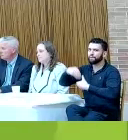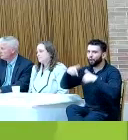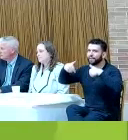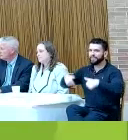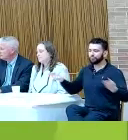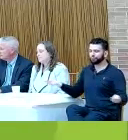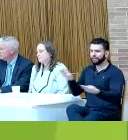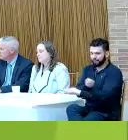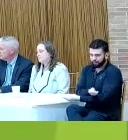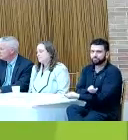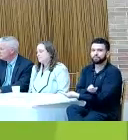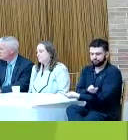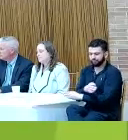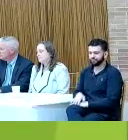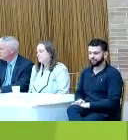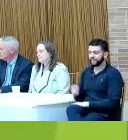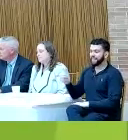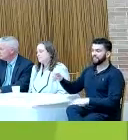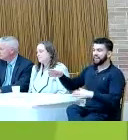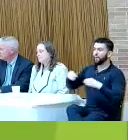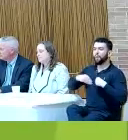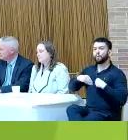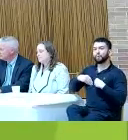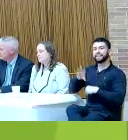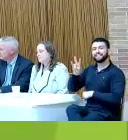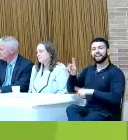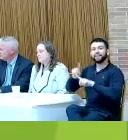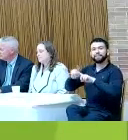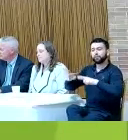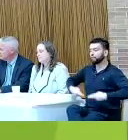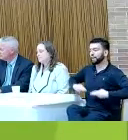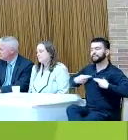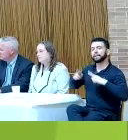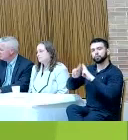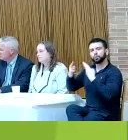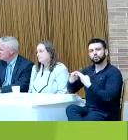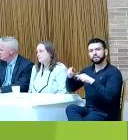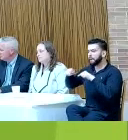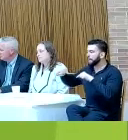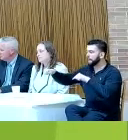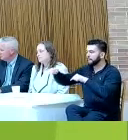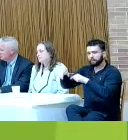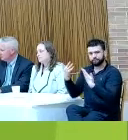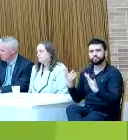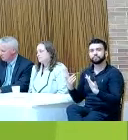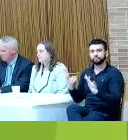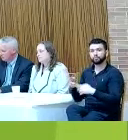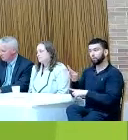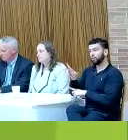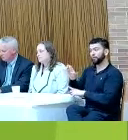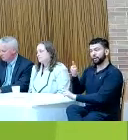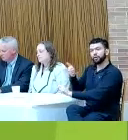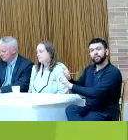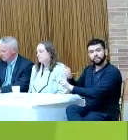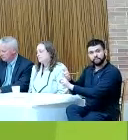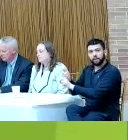transaction um they they owned seven residential units and so the realtor in addition to being the uh one of the